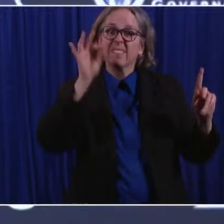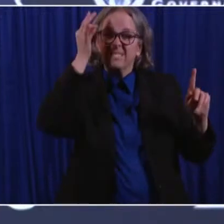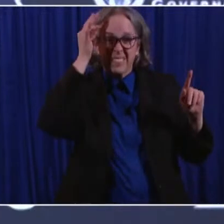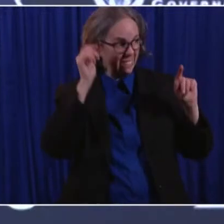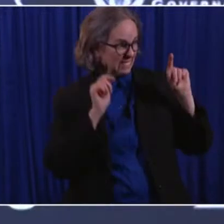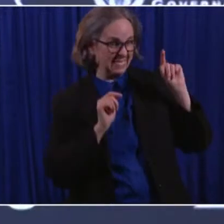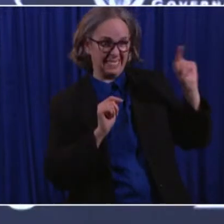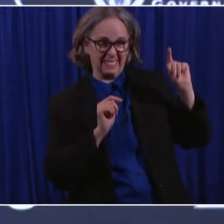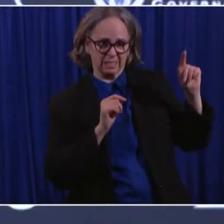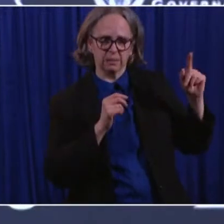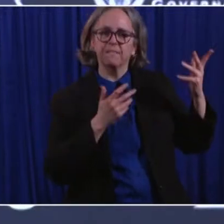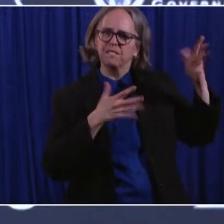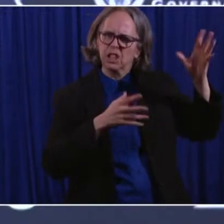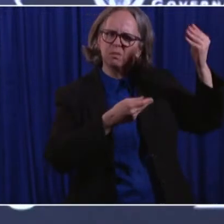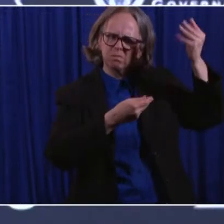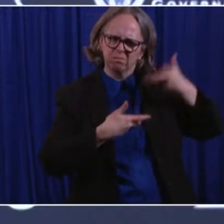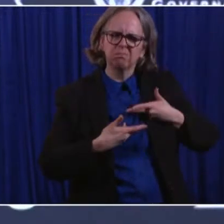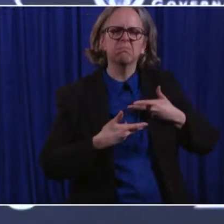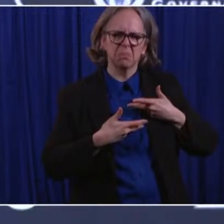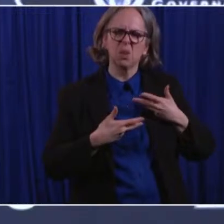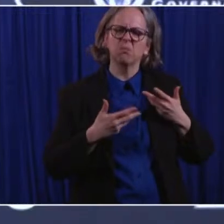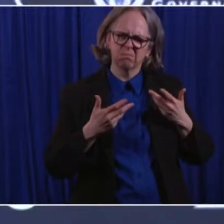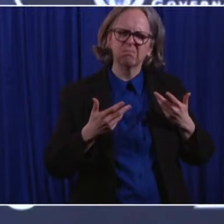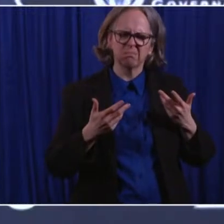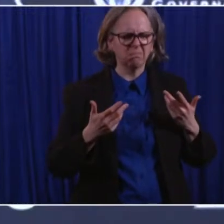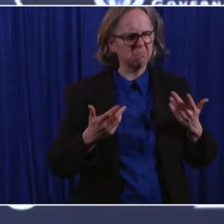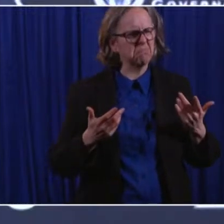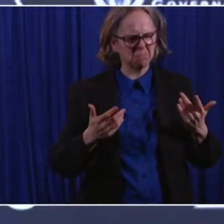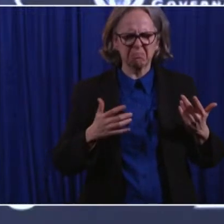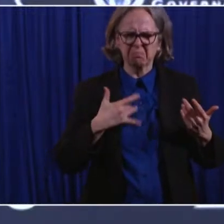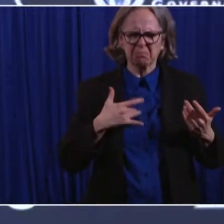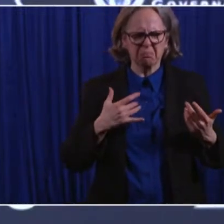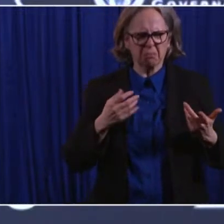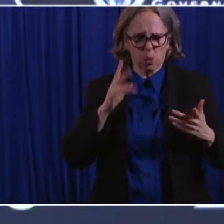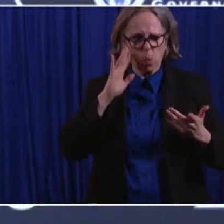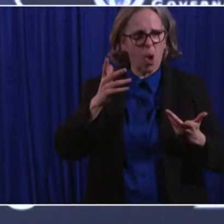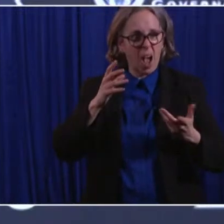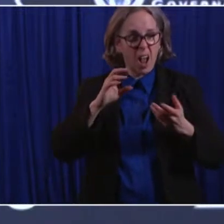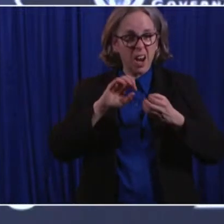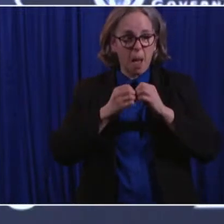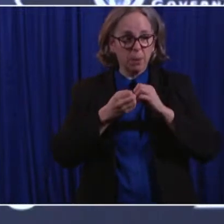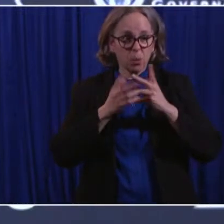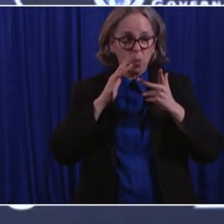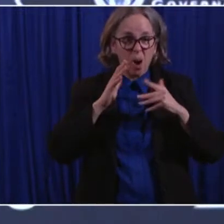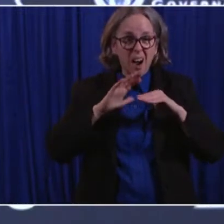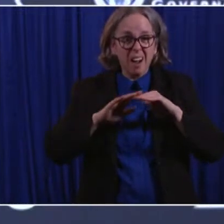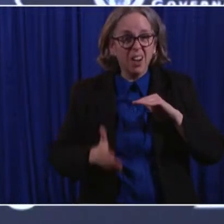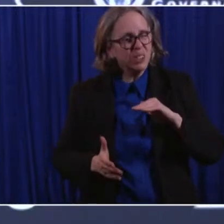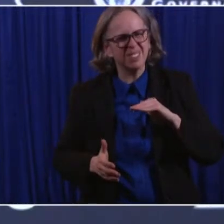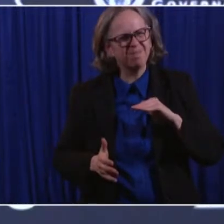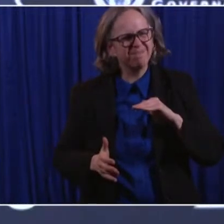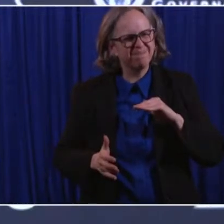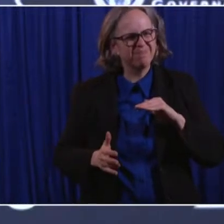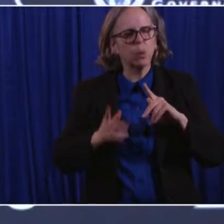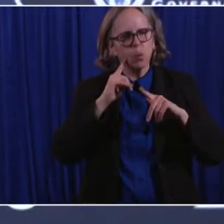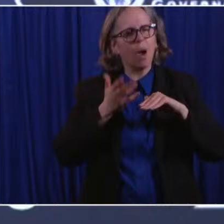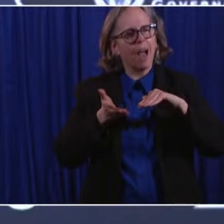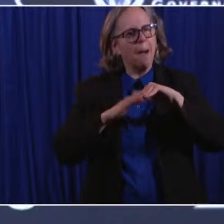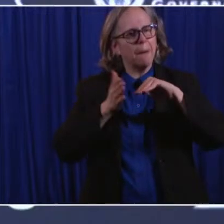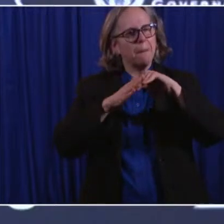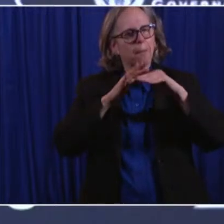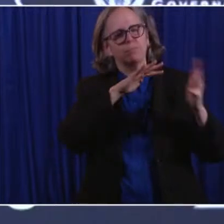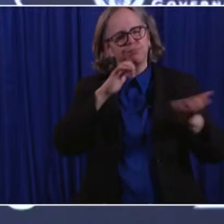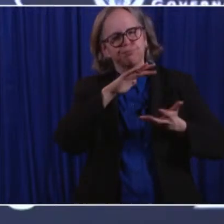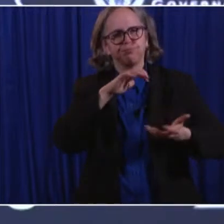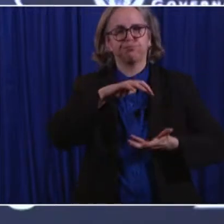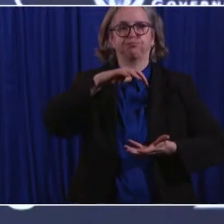strong assurance that these numbers are not going to go down. So if we get to 500,000, let's say on the